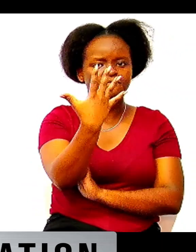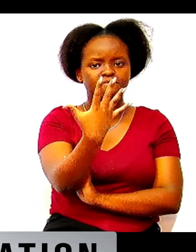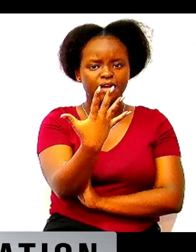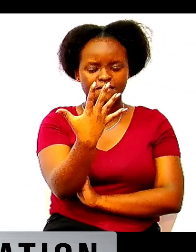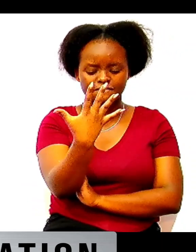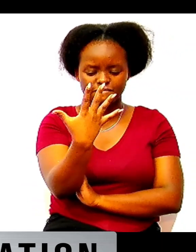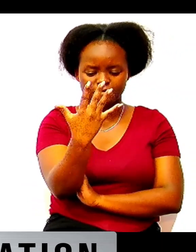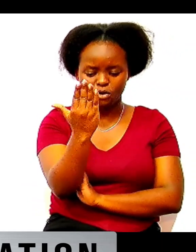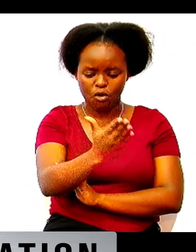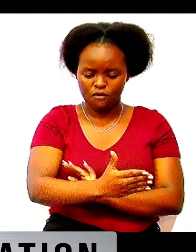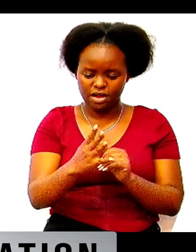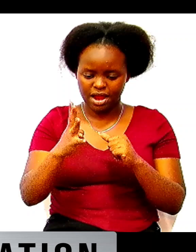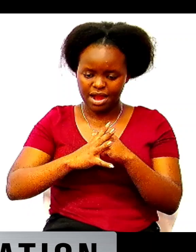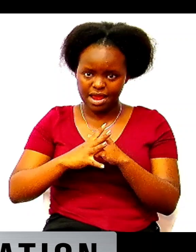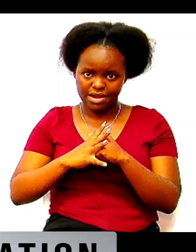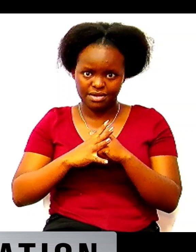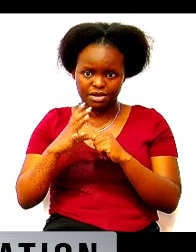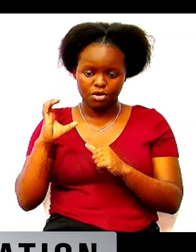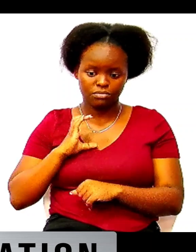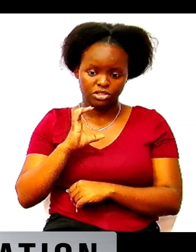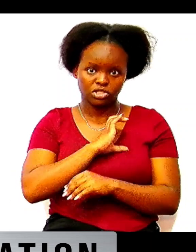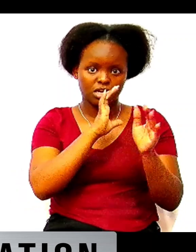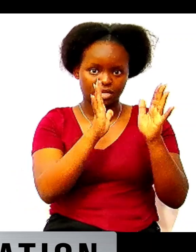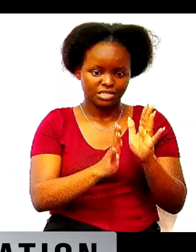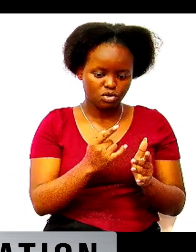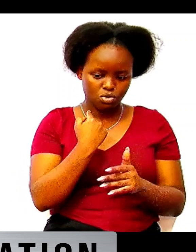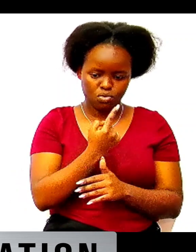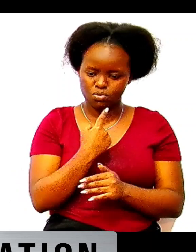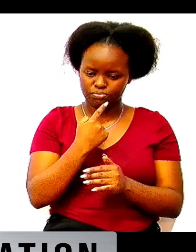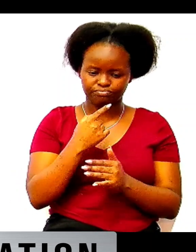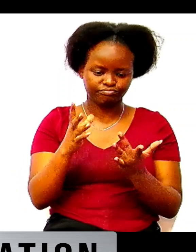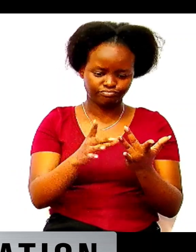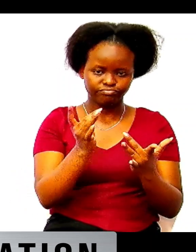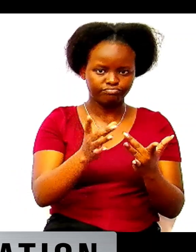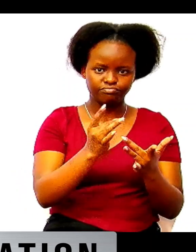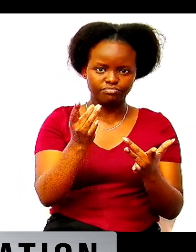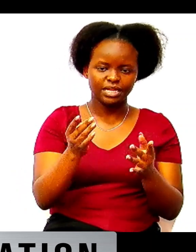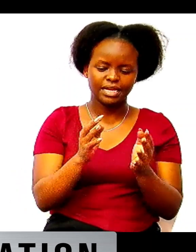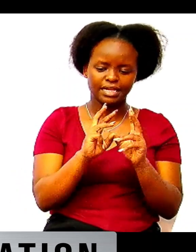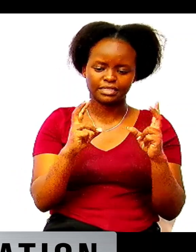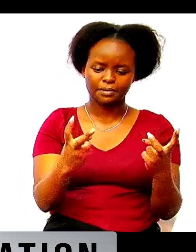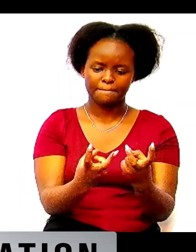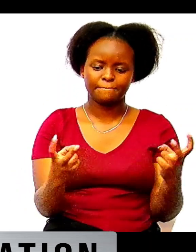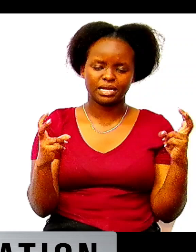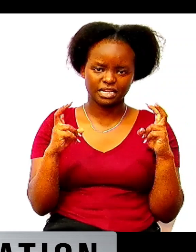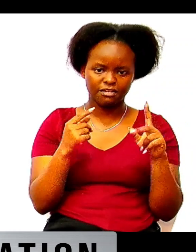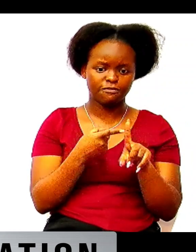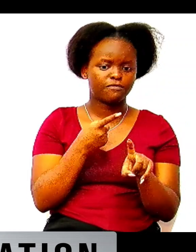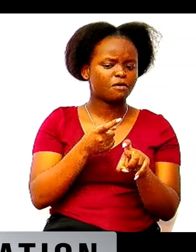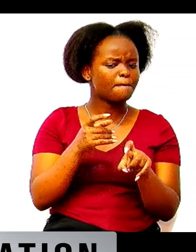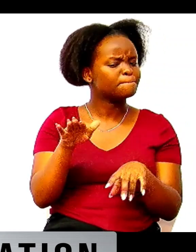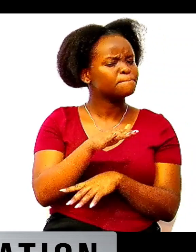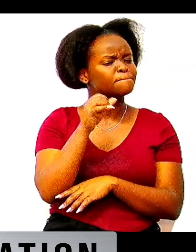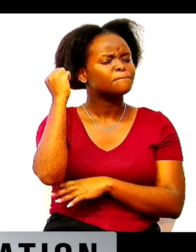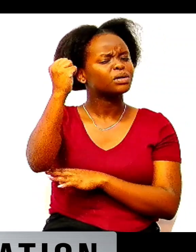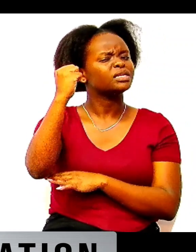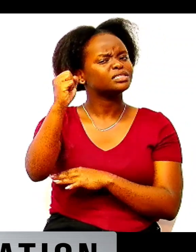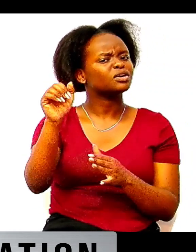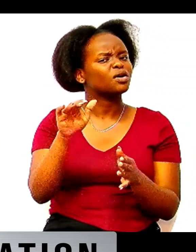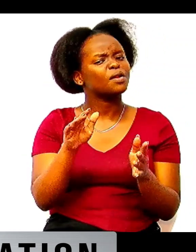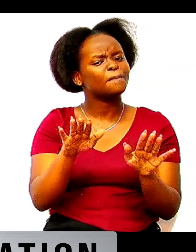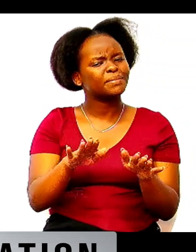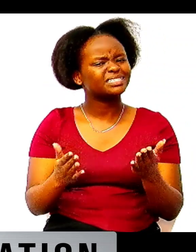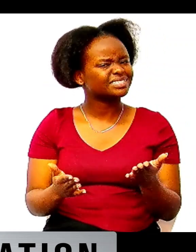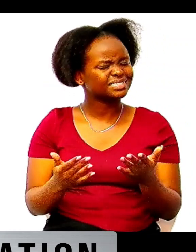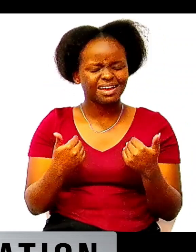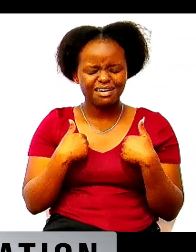9 commissioners who basically were in the select panel were coming from political parties. So they still push and